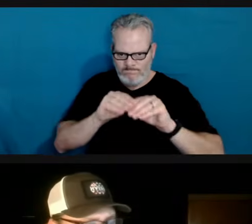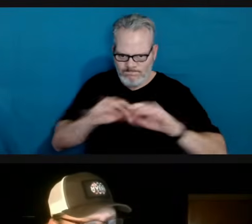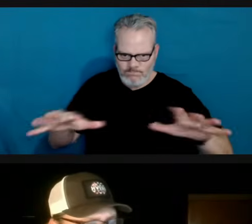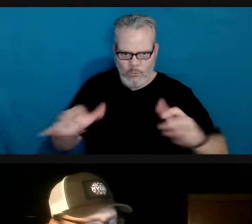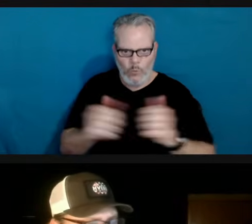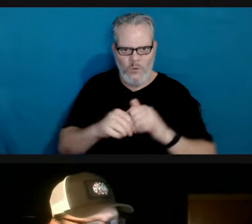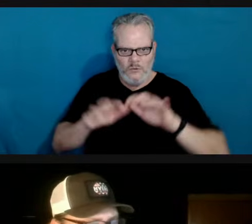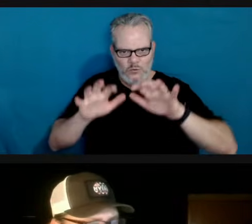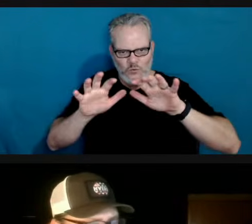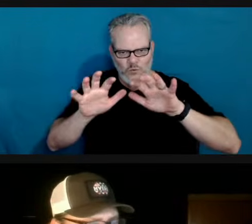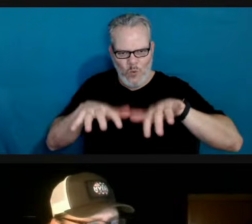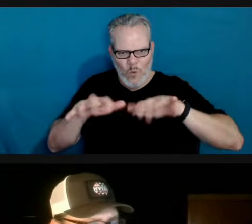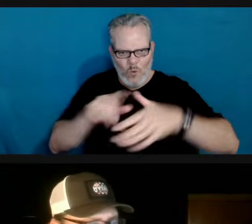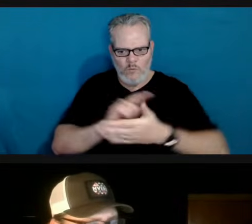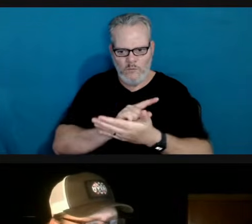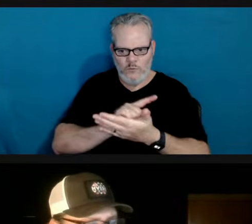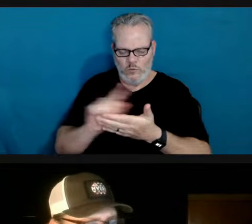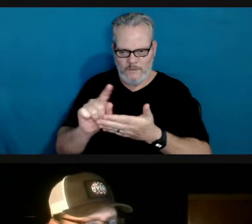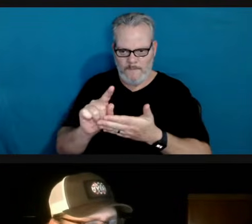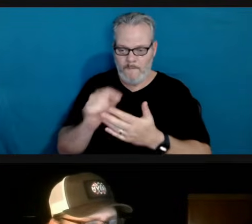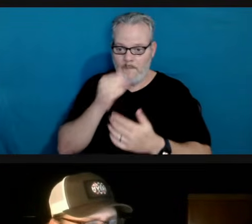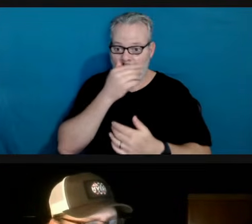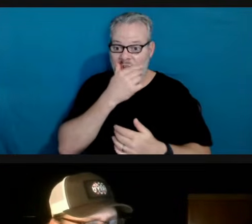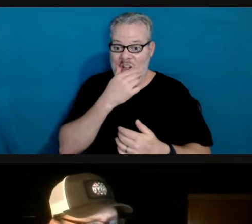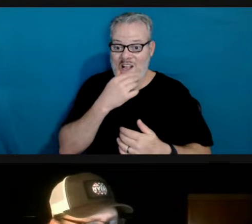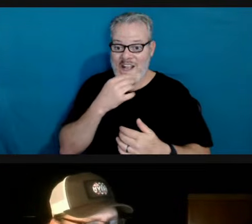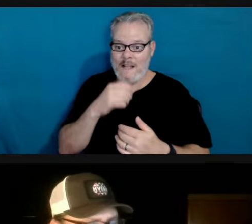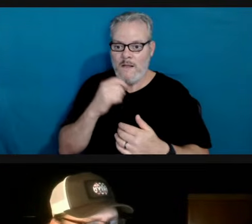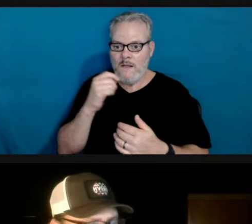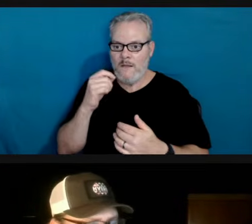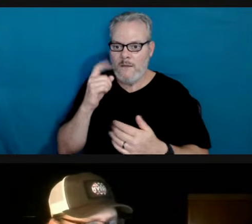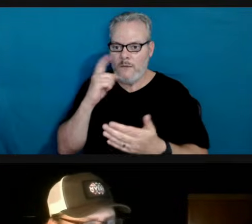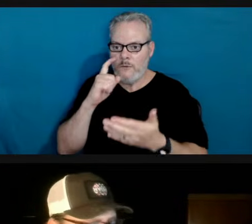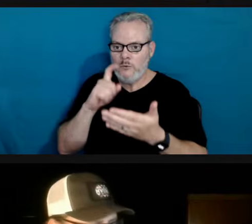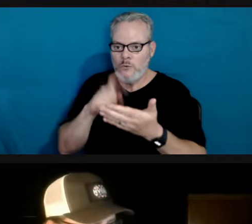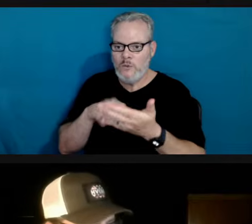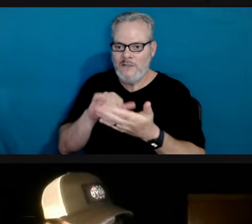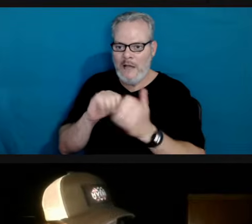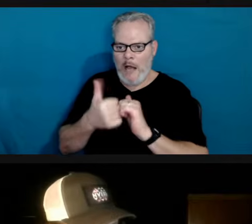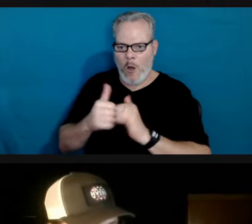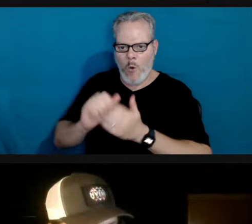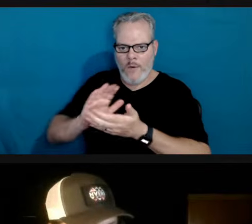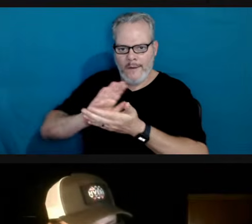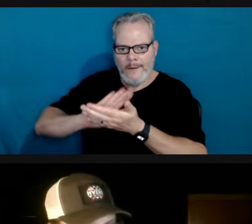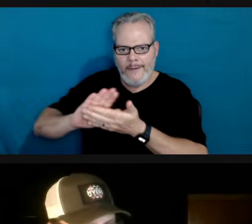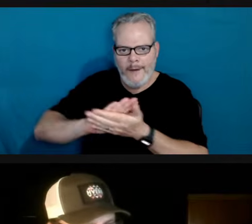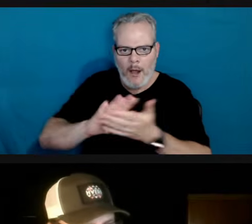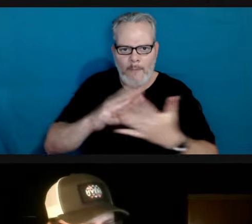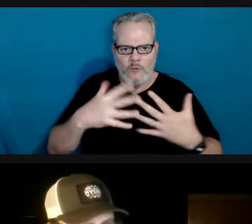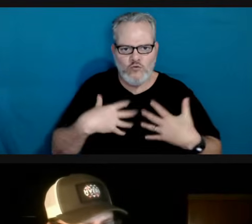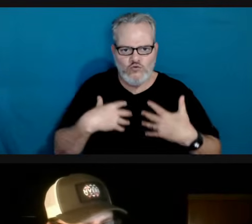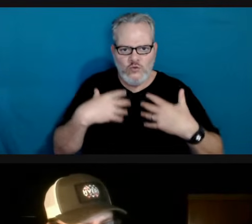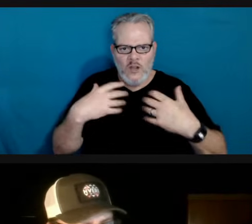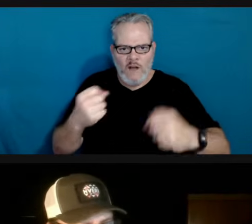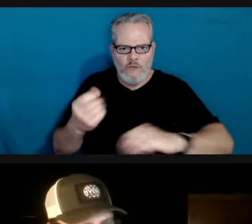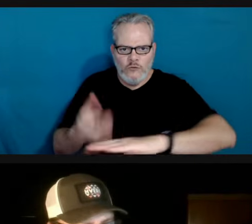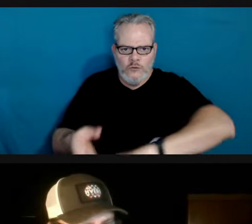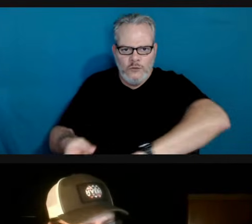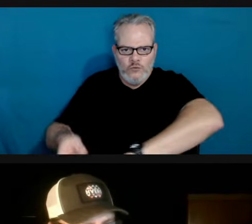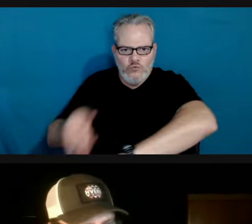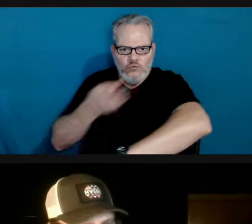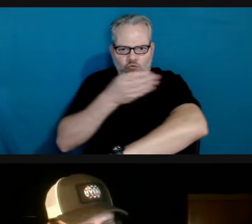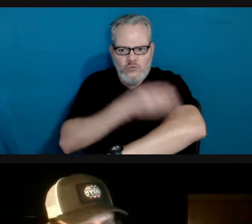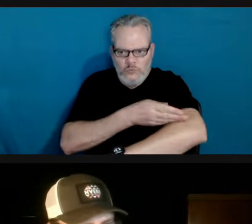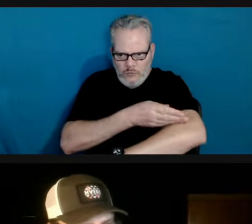And noting how these processes of cleanup, recovery, and regrowth have been recognized and embodied in